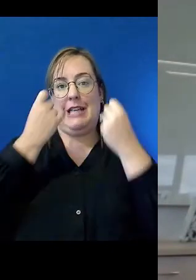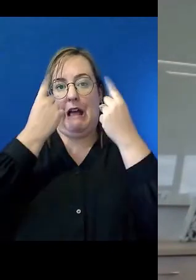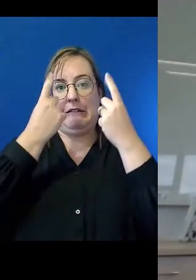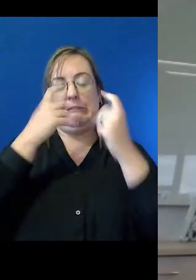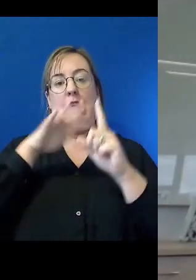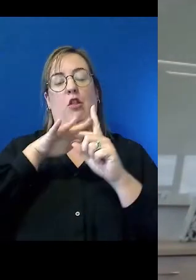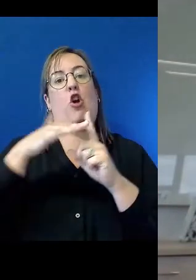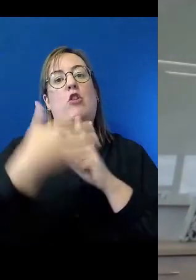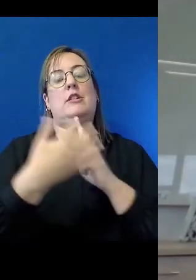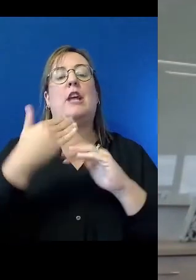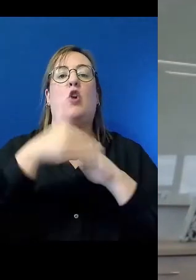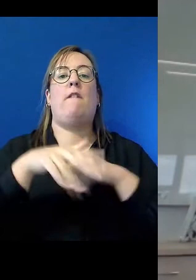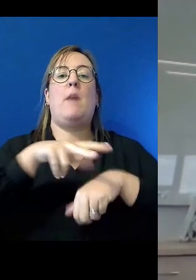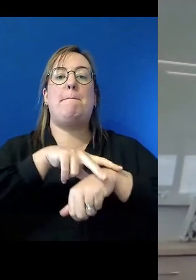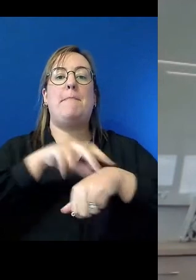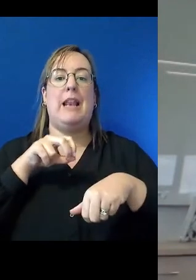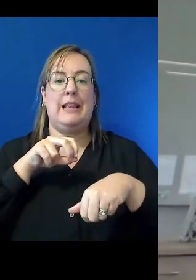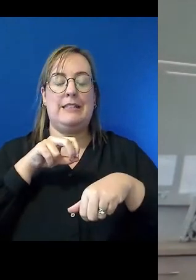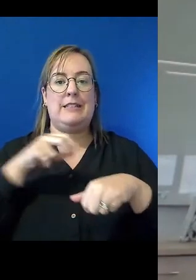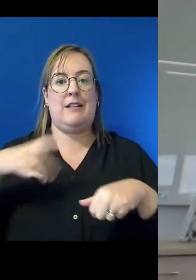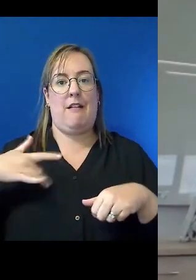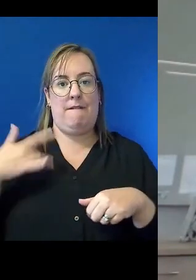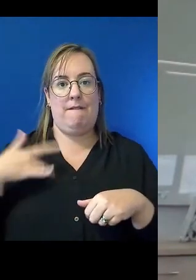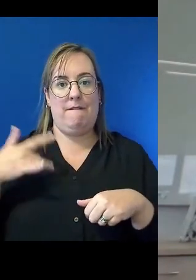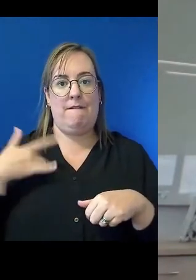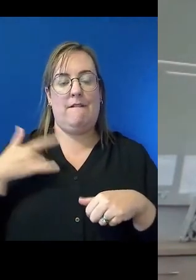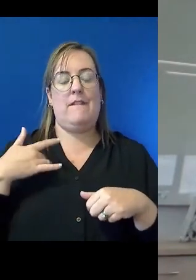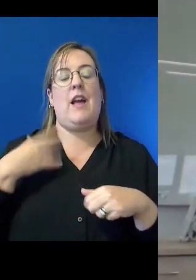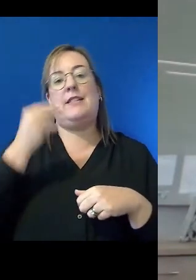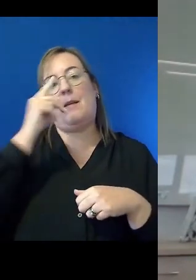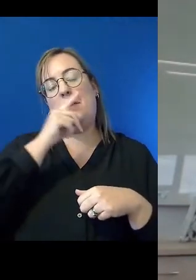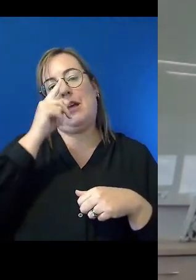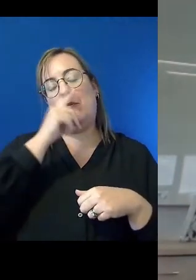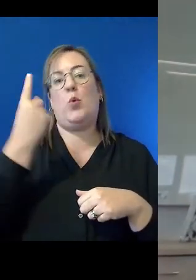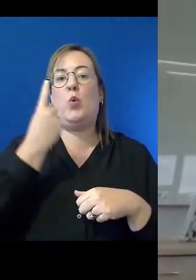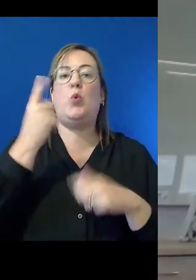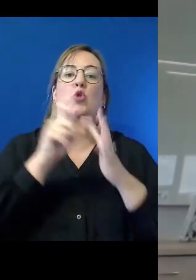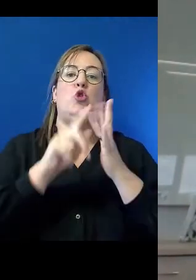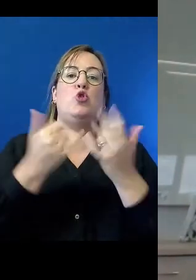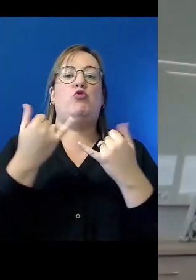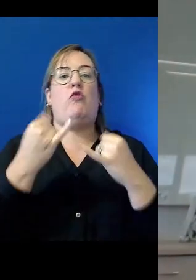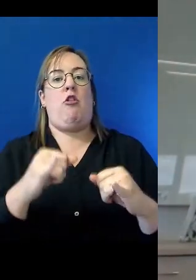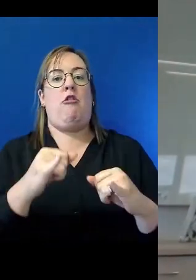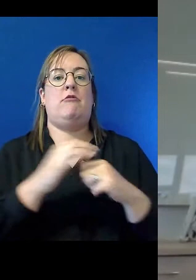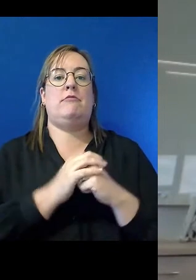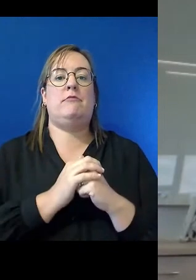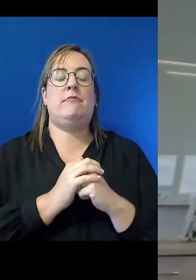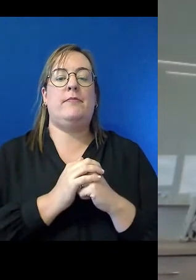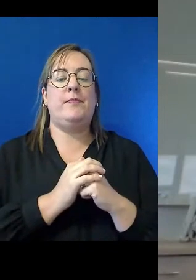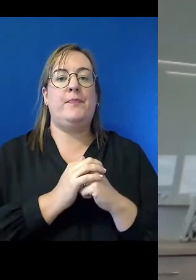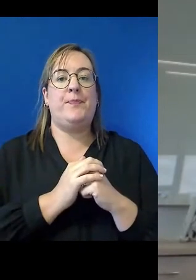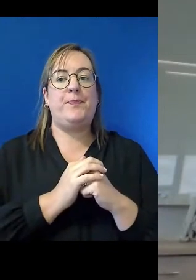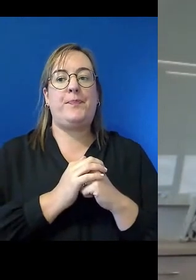policing and the context of coming into contact with some of those people who commit those offences. And so we wanted to look